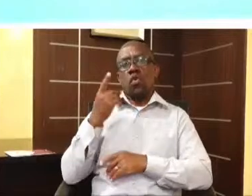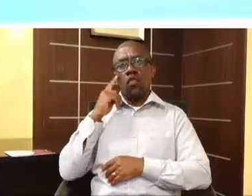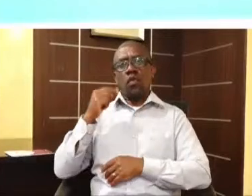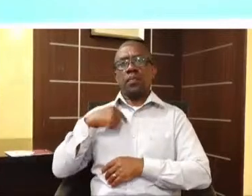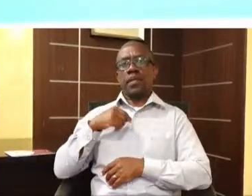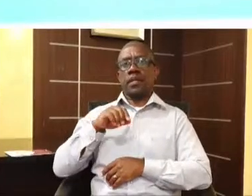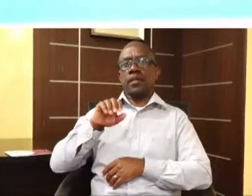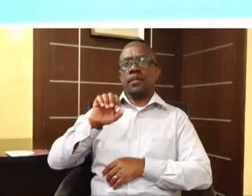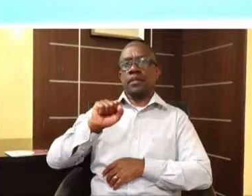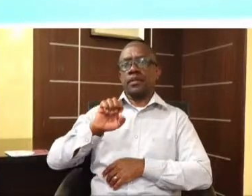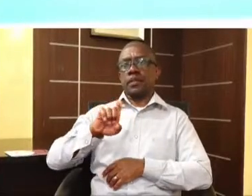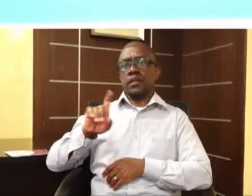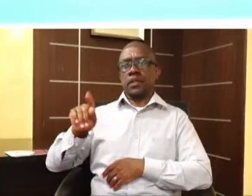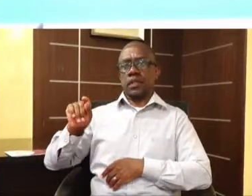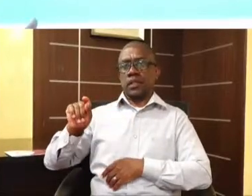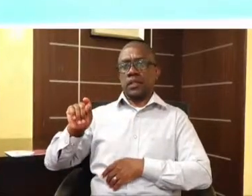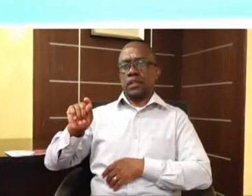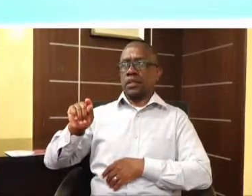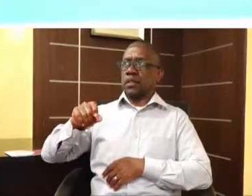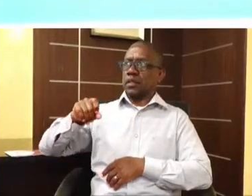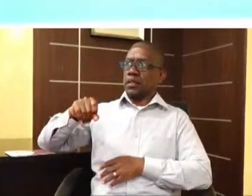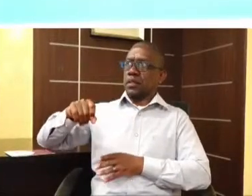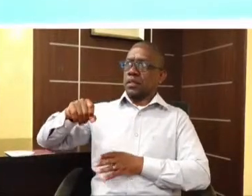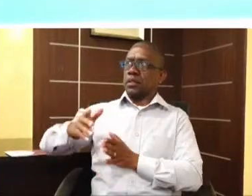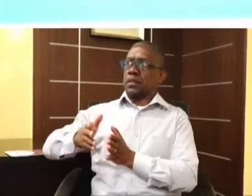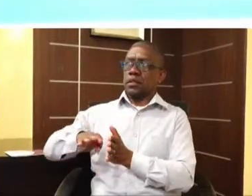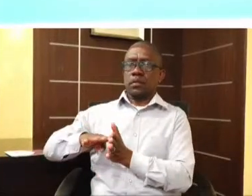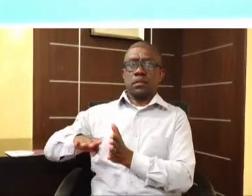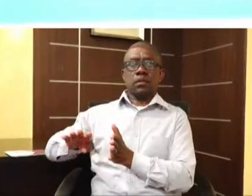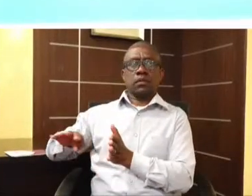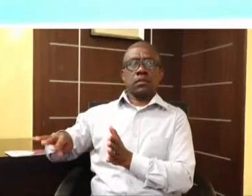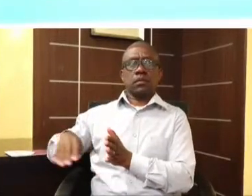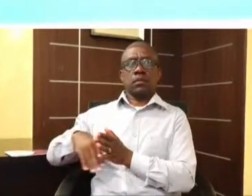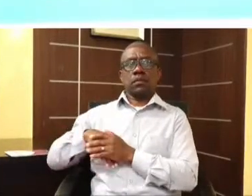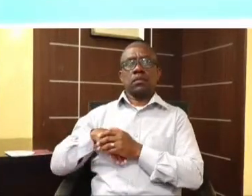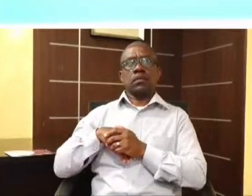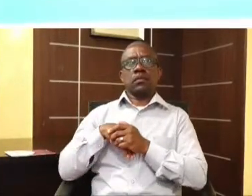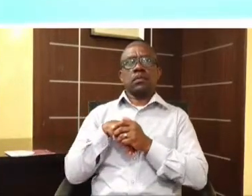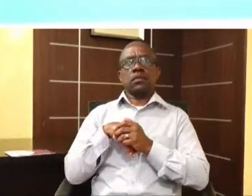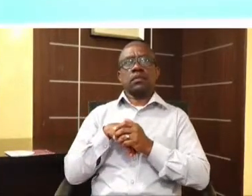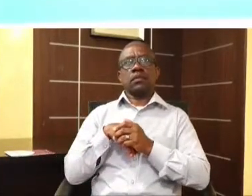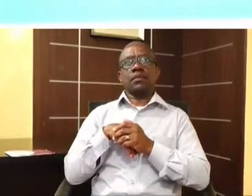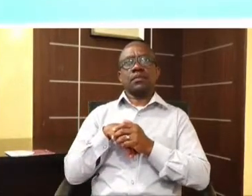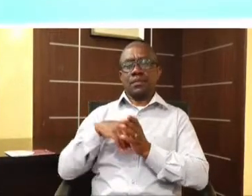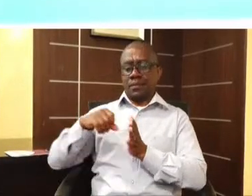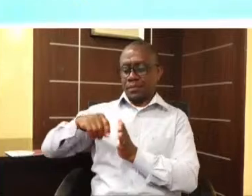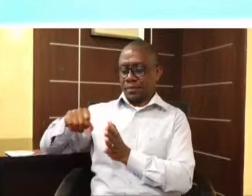then I get them ready. So you also charge that fee? Of course, yes.